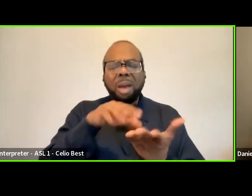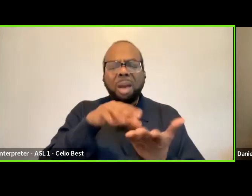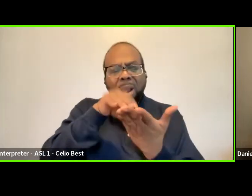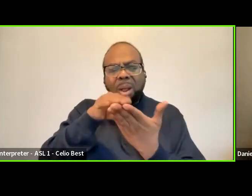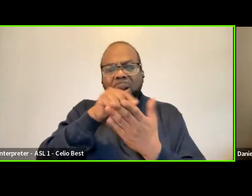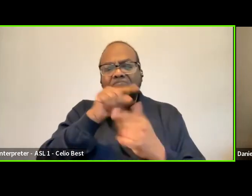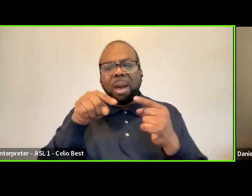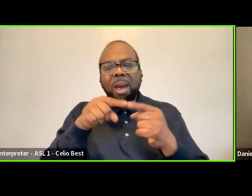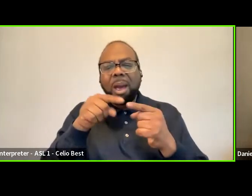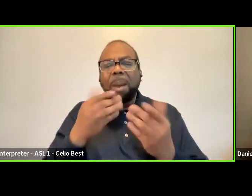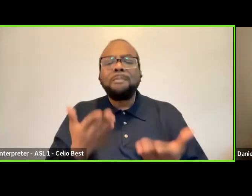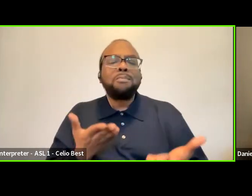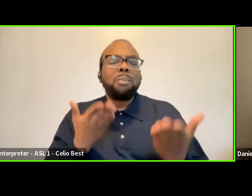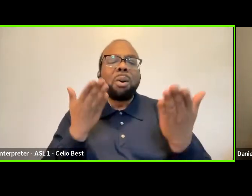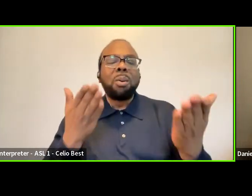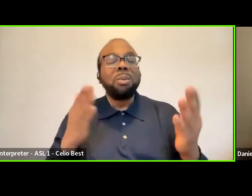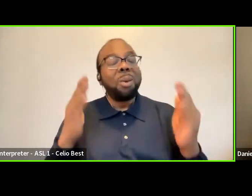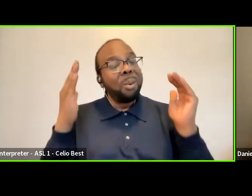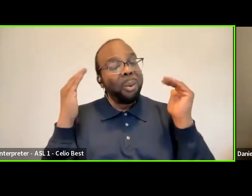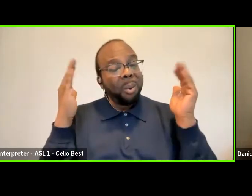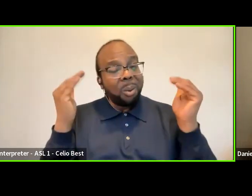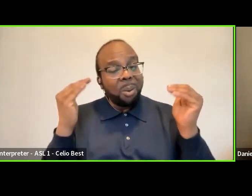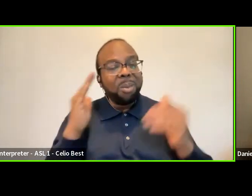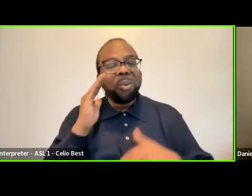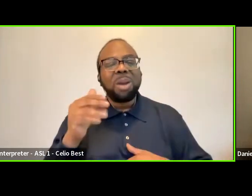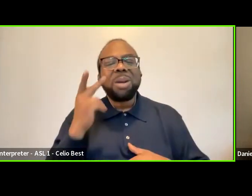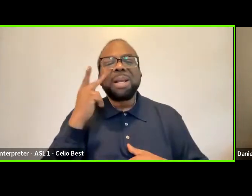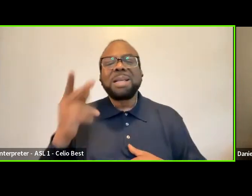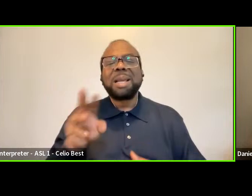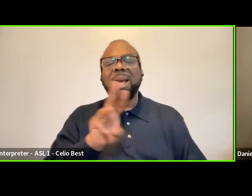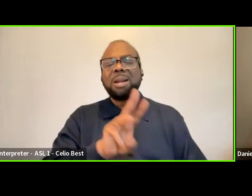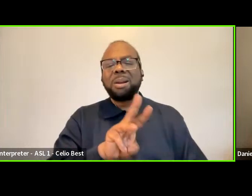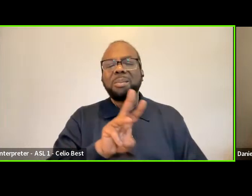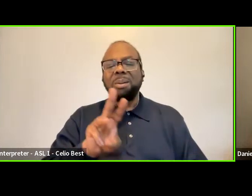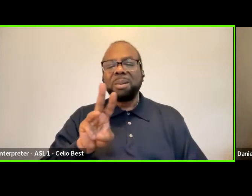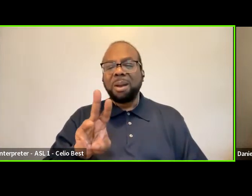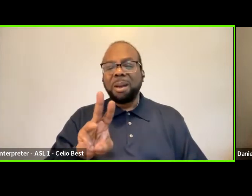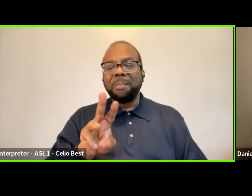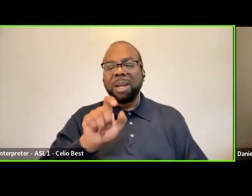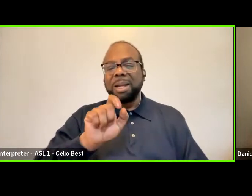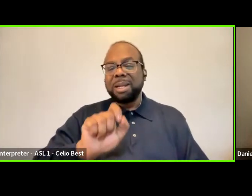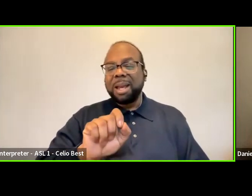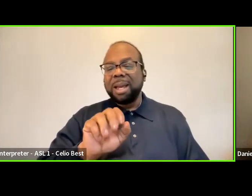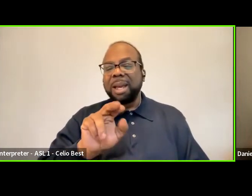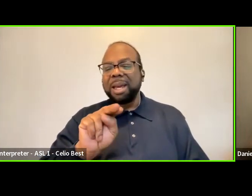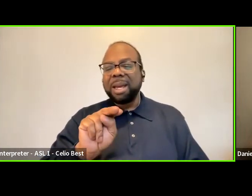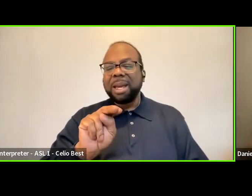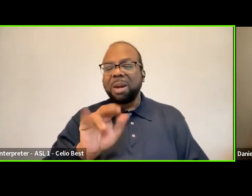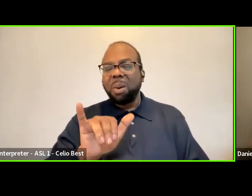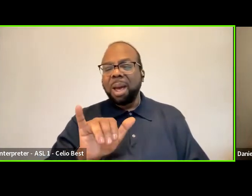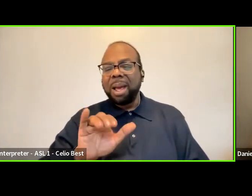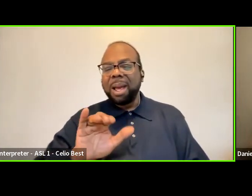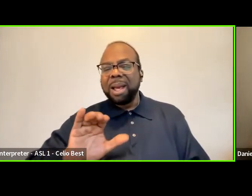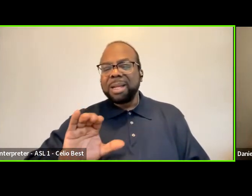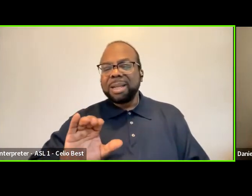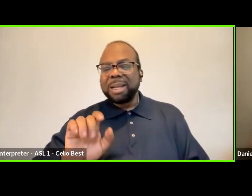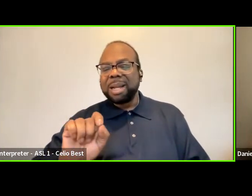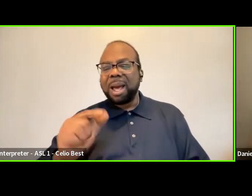you will. You can check them out at www.nyc.gov